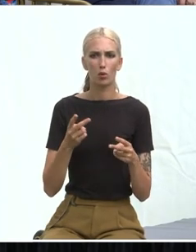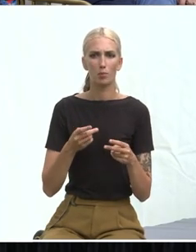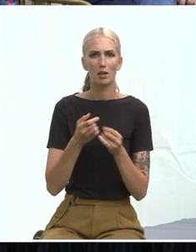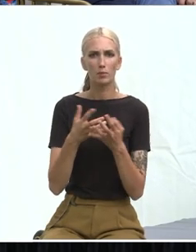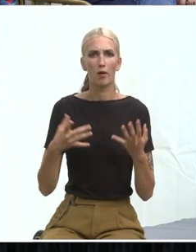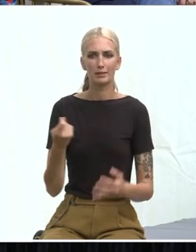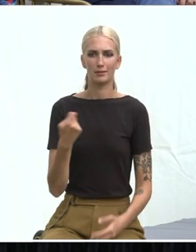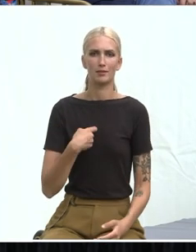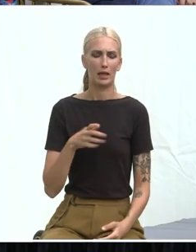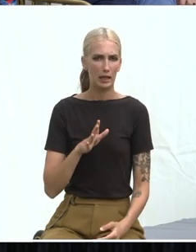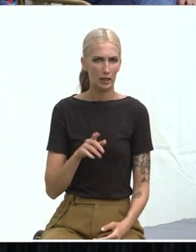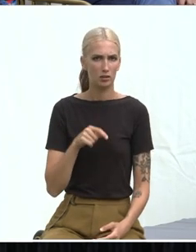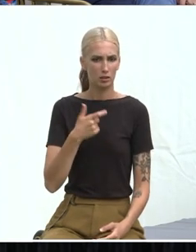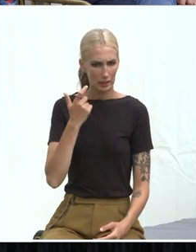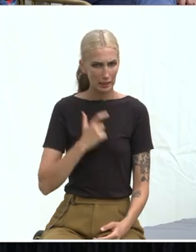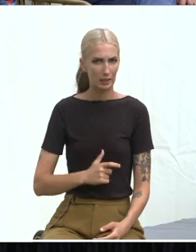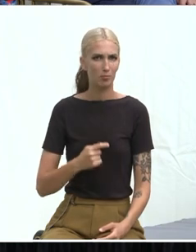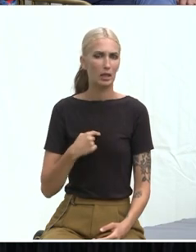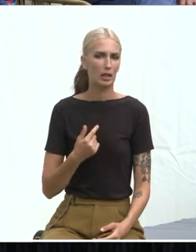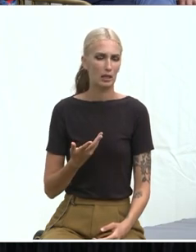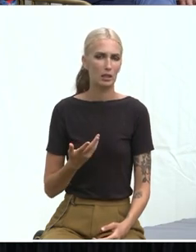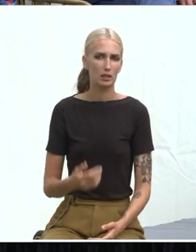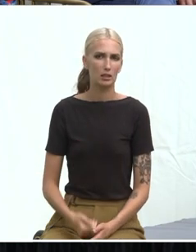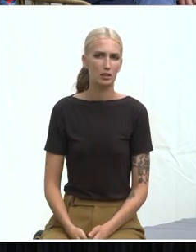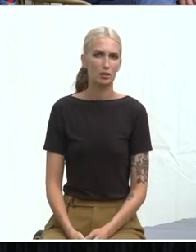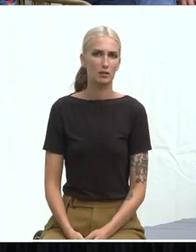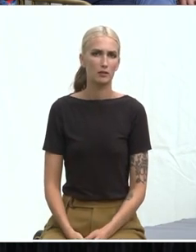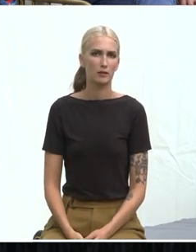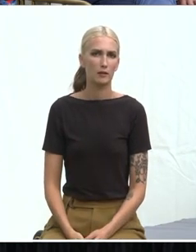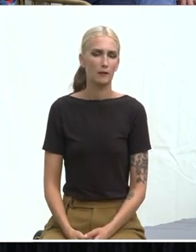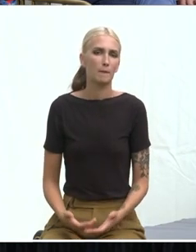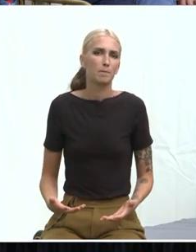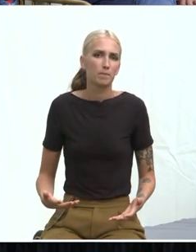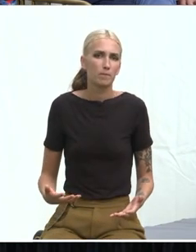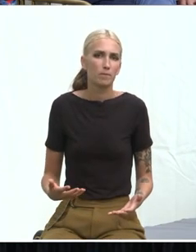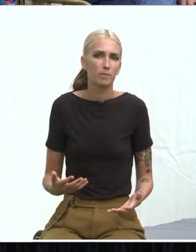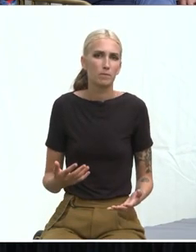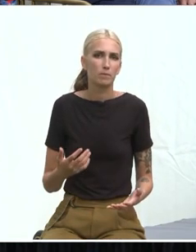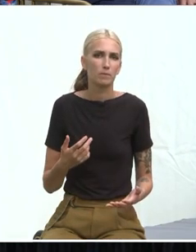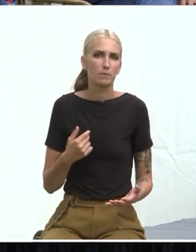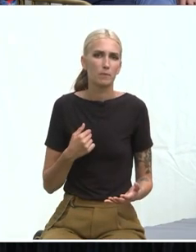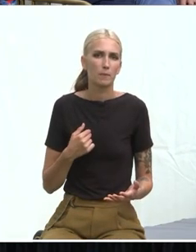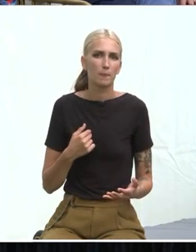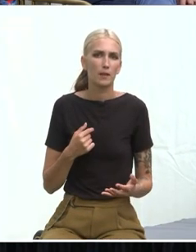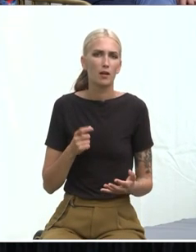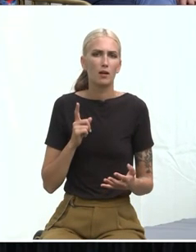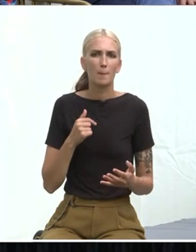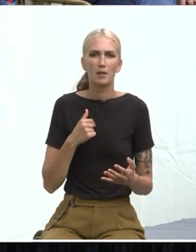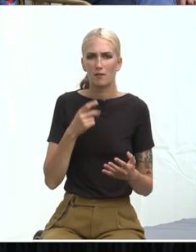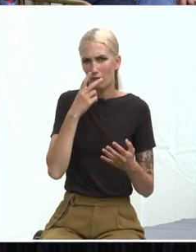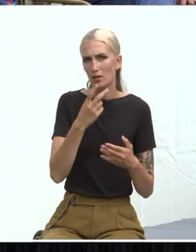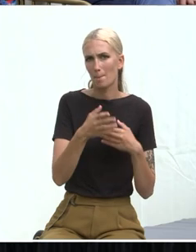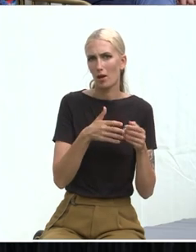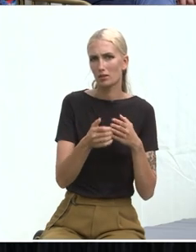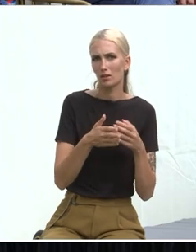that's something that can be so much more. But I'd stick to the practical things, the problems